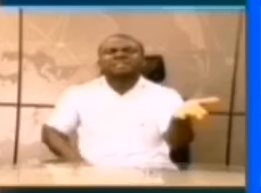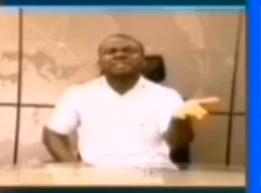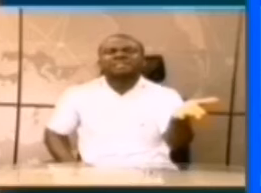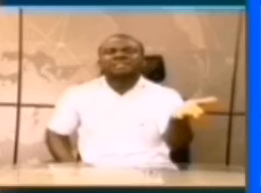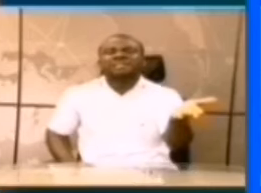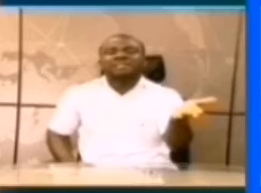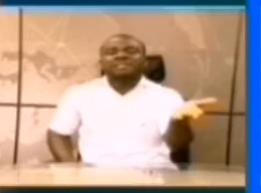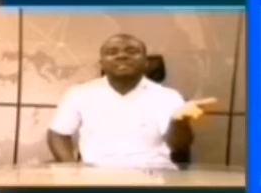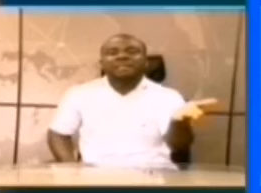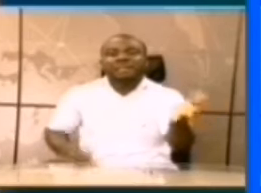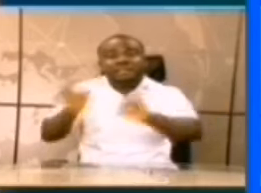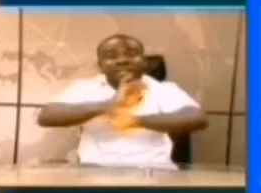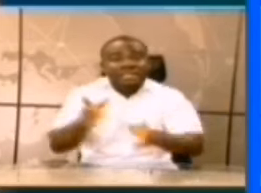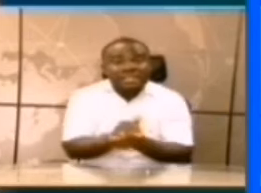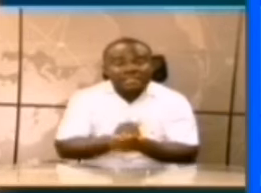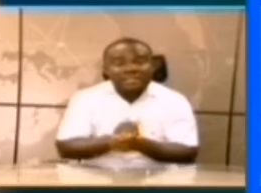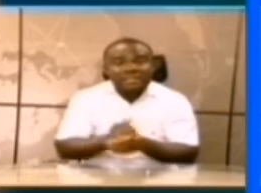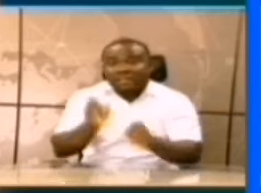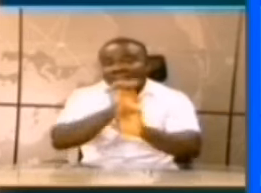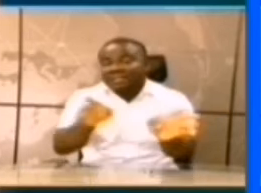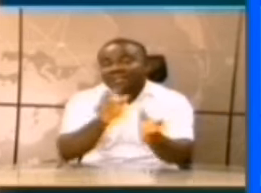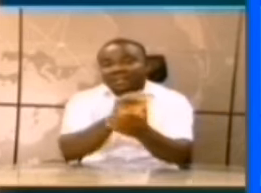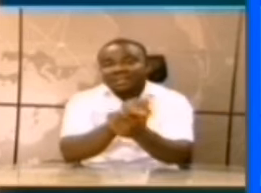I bet with the ancestors. Let him Sudan, why all?